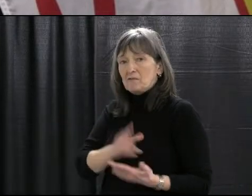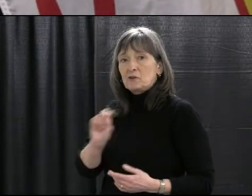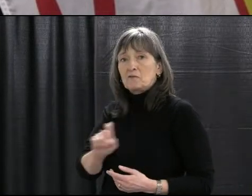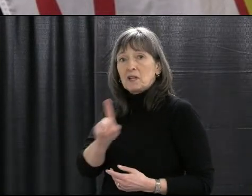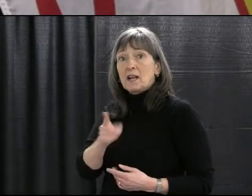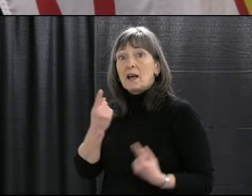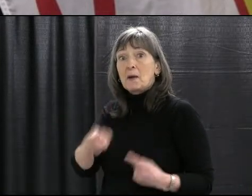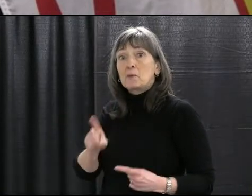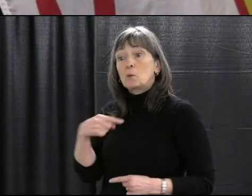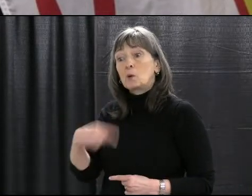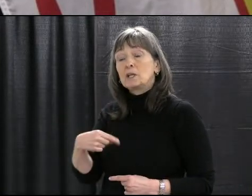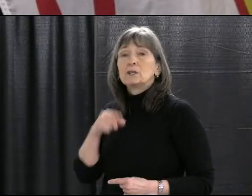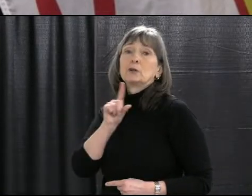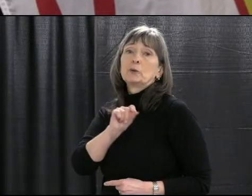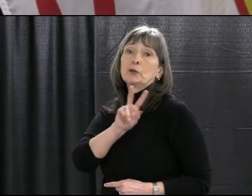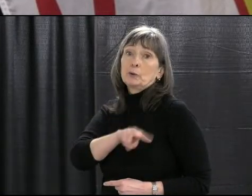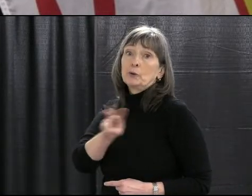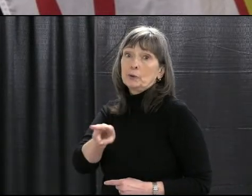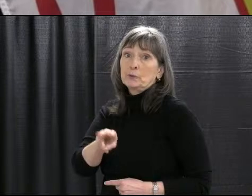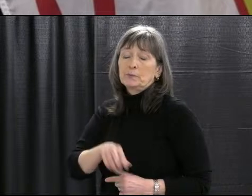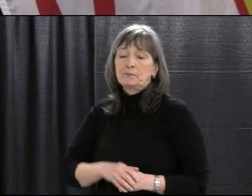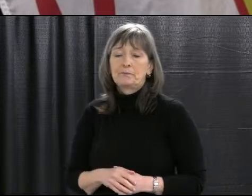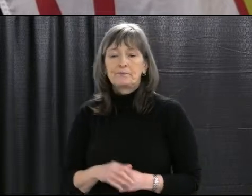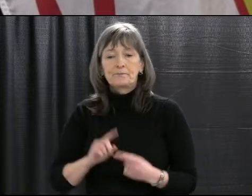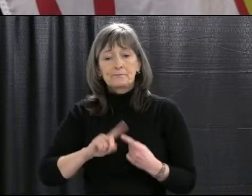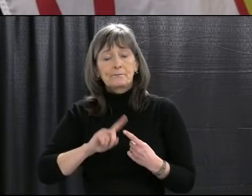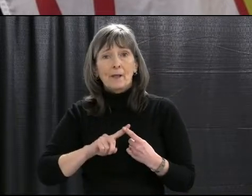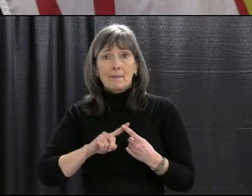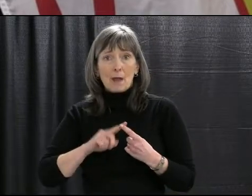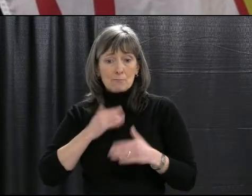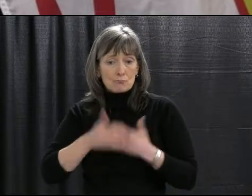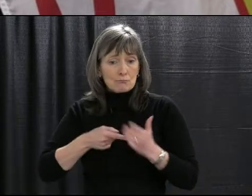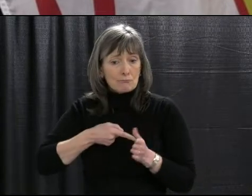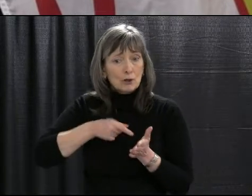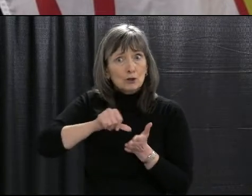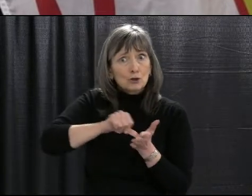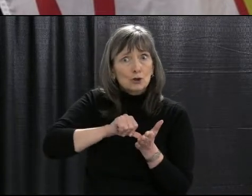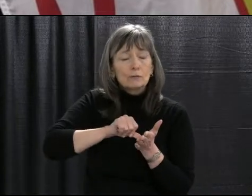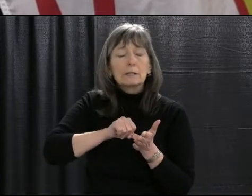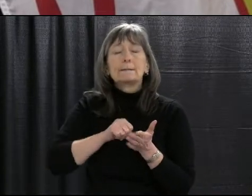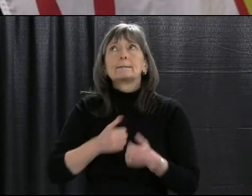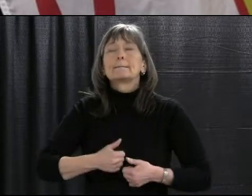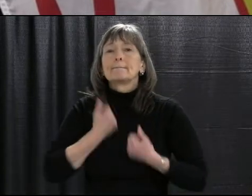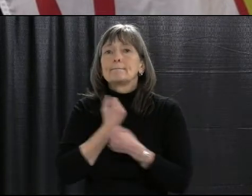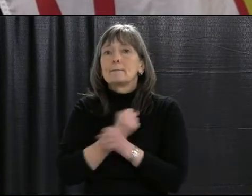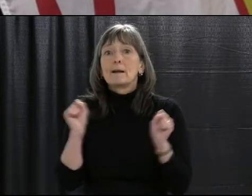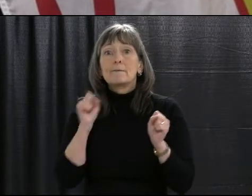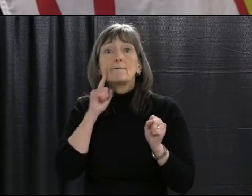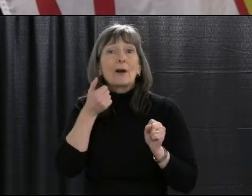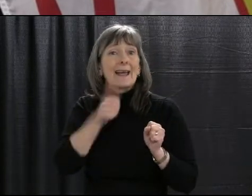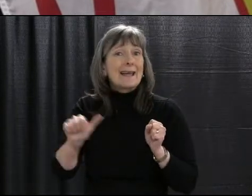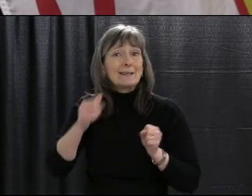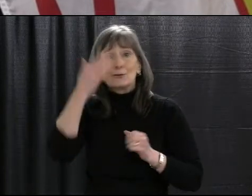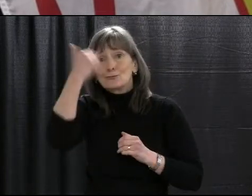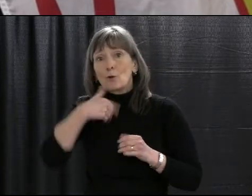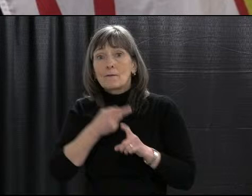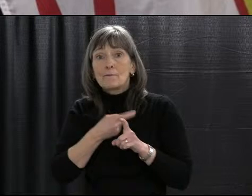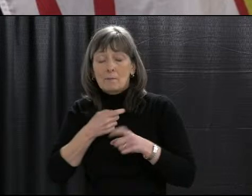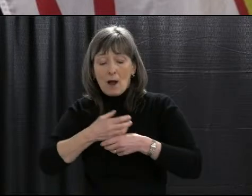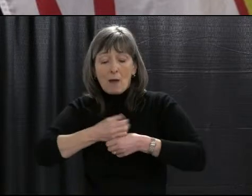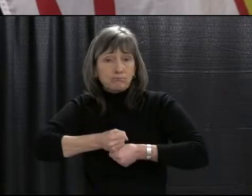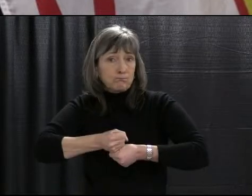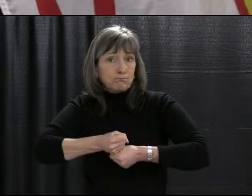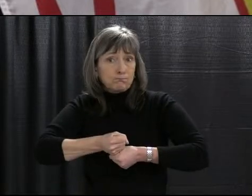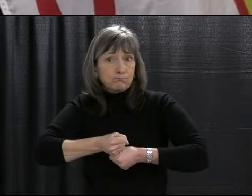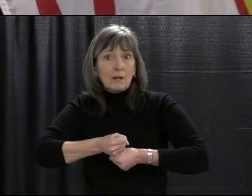happened in 2022. This life-saving procedure for people who are suffering ischemic stroke must be performed within